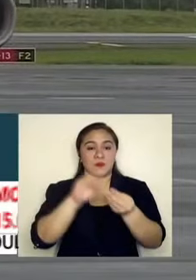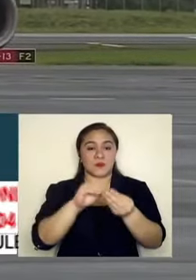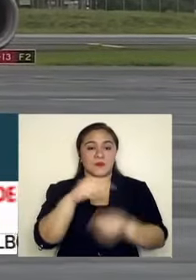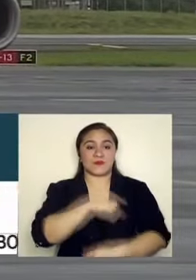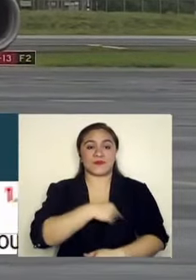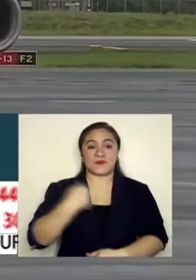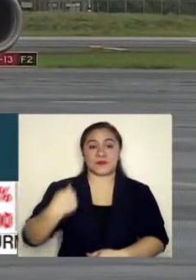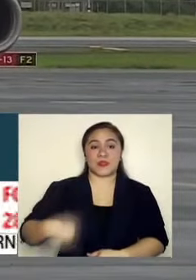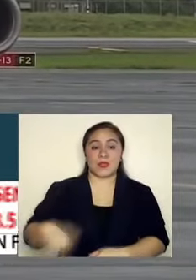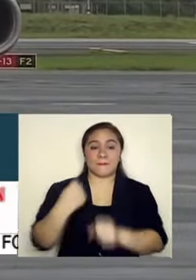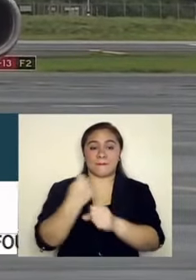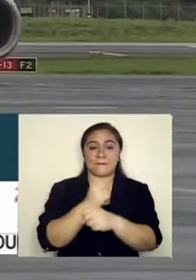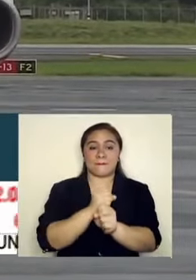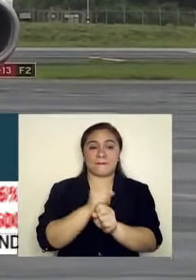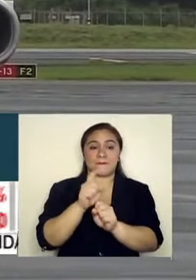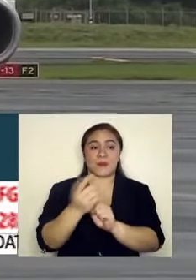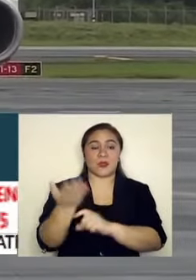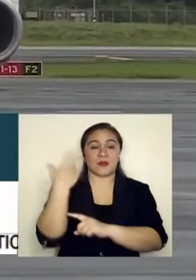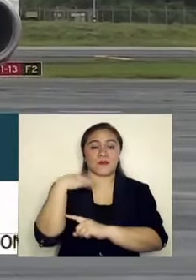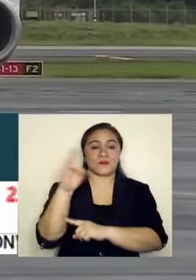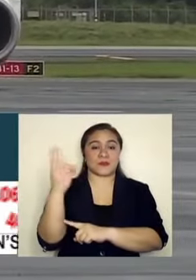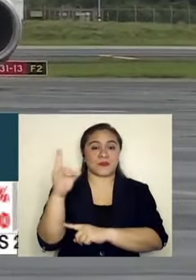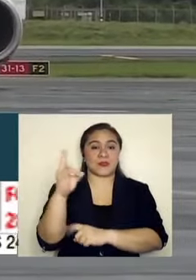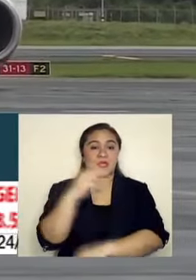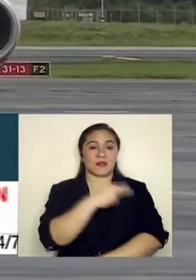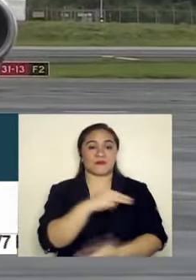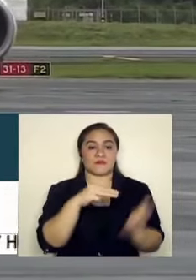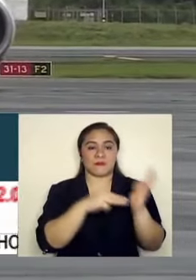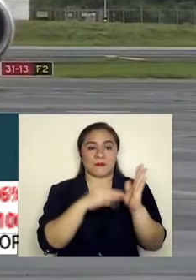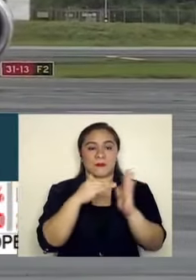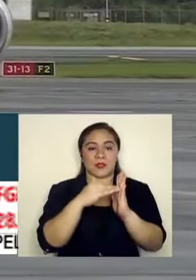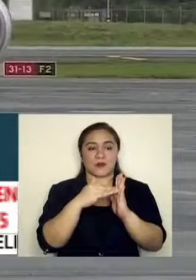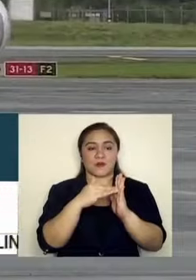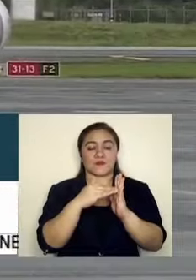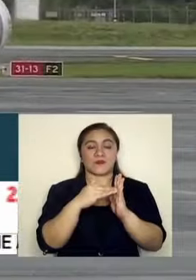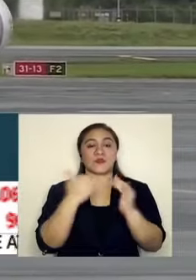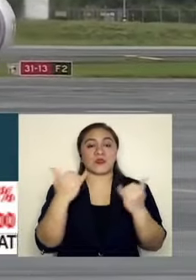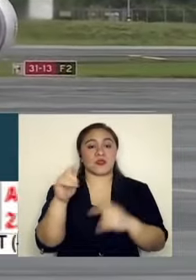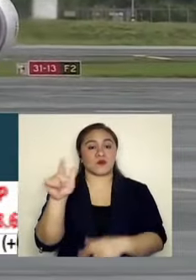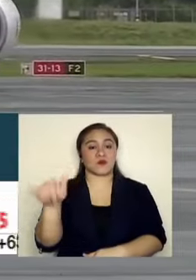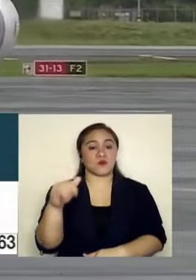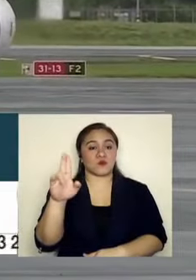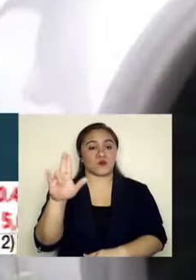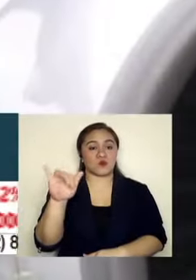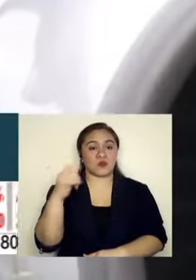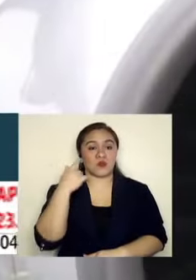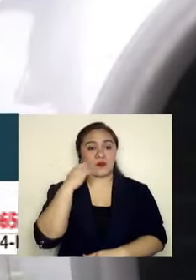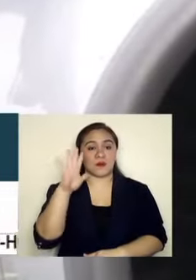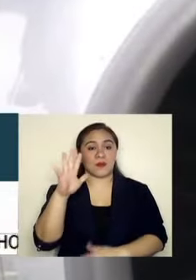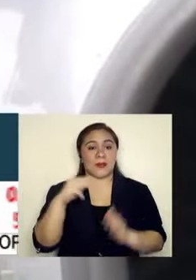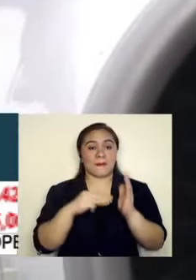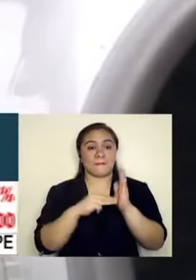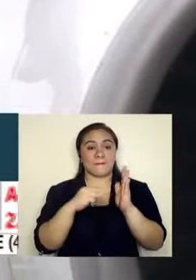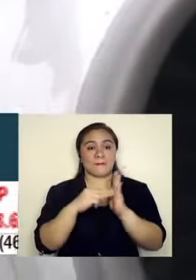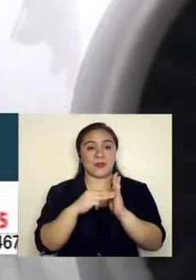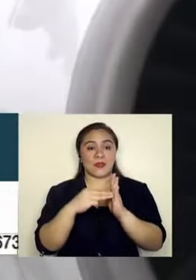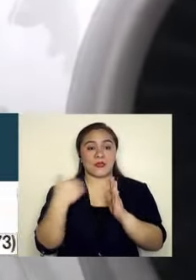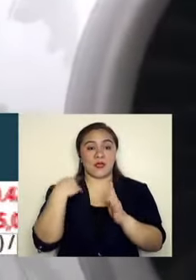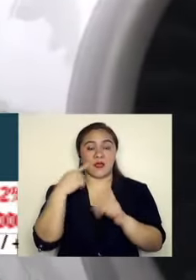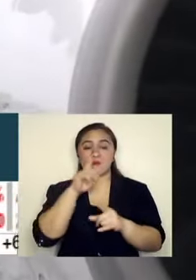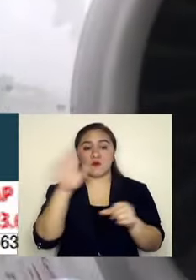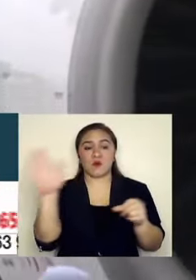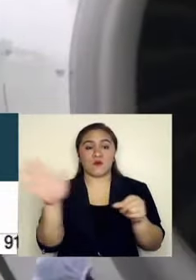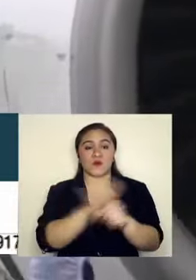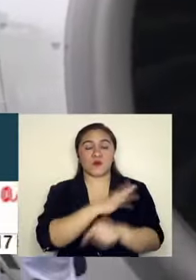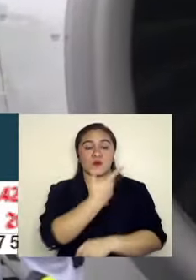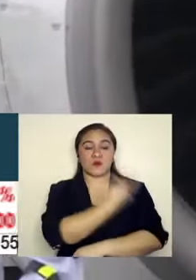Chinese-made vaccines in the country to 17 million. As of July 21st, 5.2 million Filipinos have been fully vaccinated